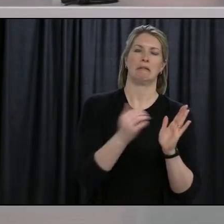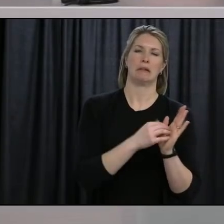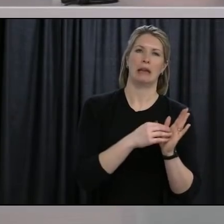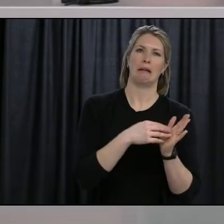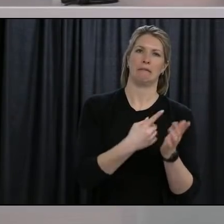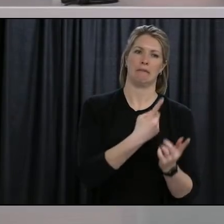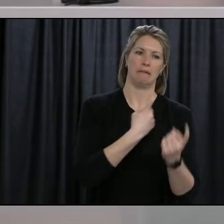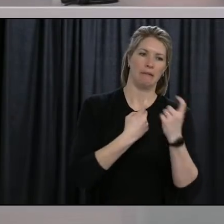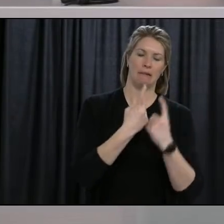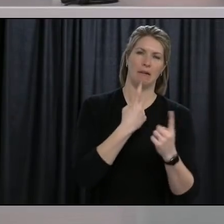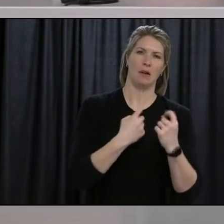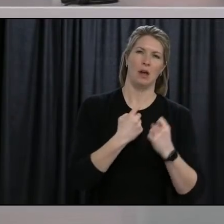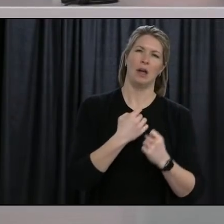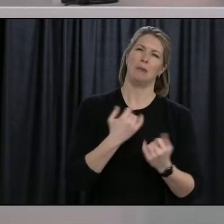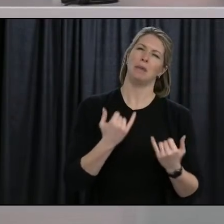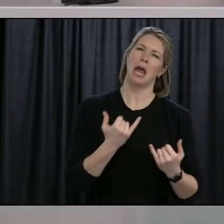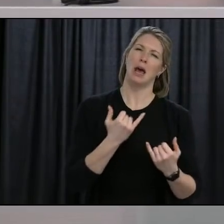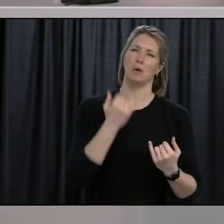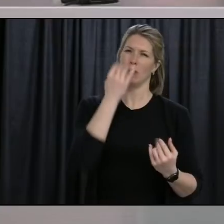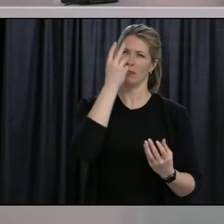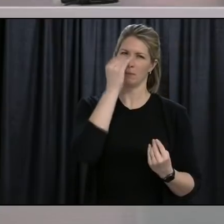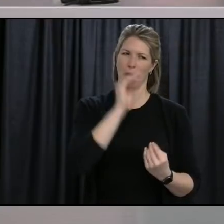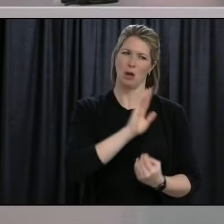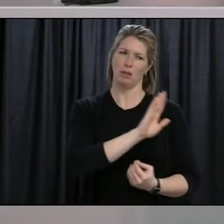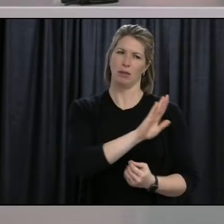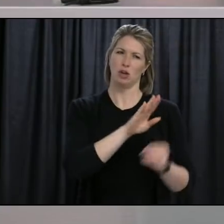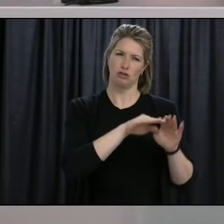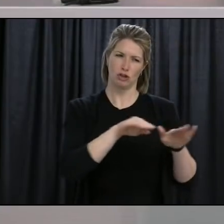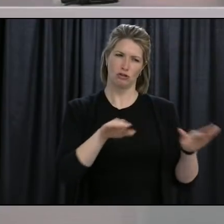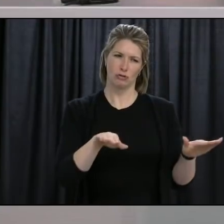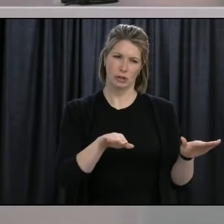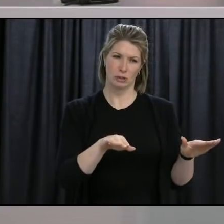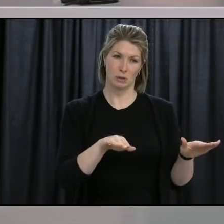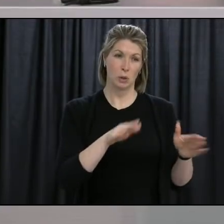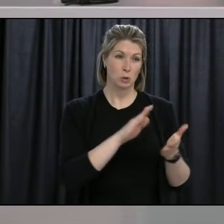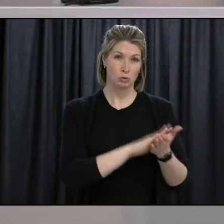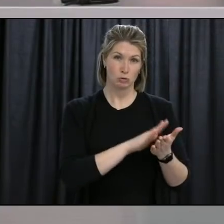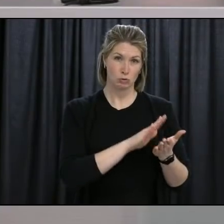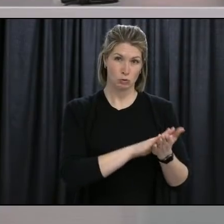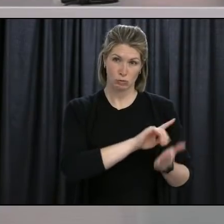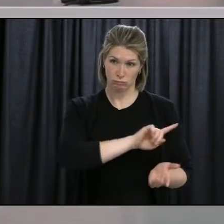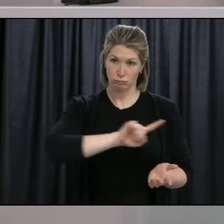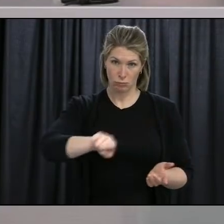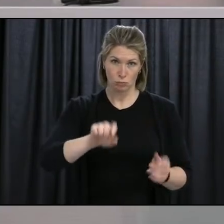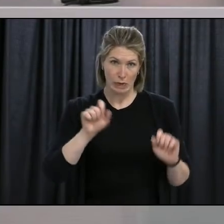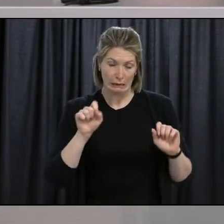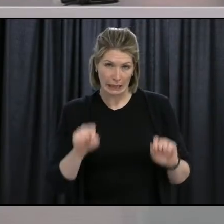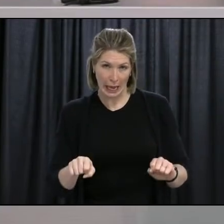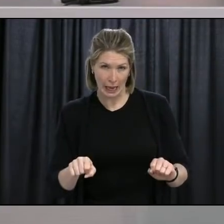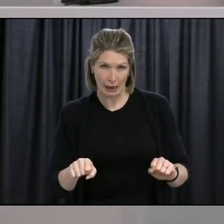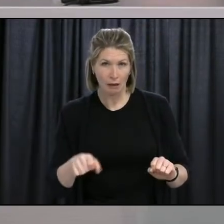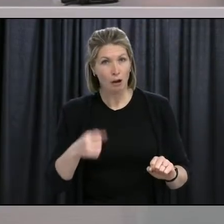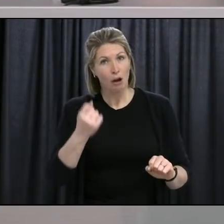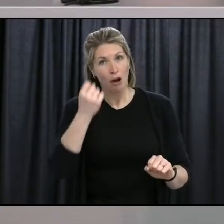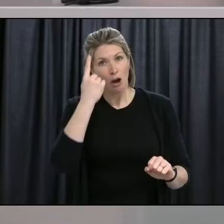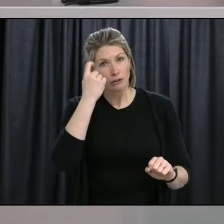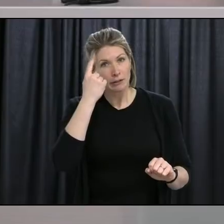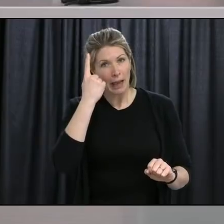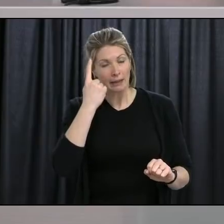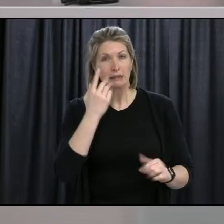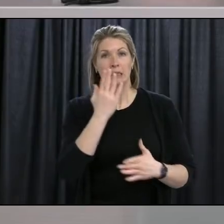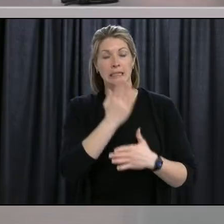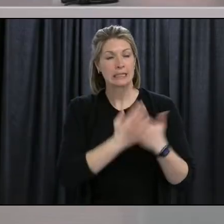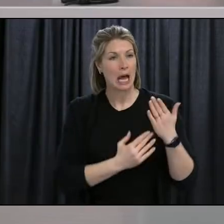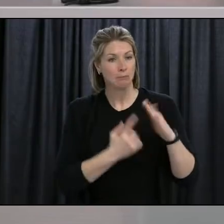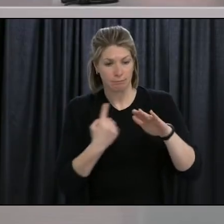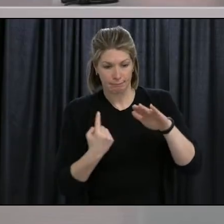to school. They are in a order now such that they have to isolate away from household members, from